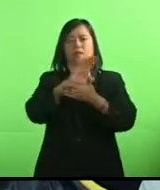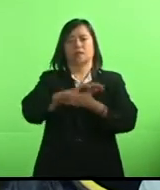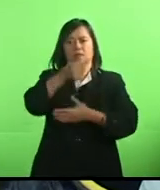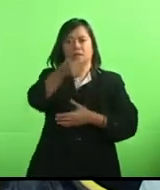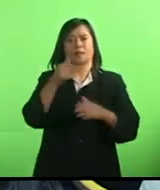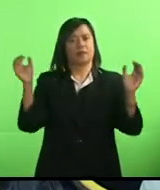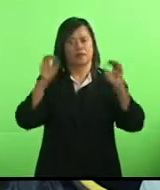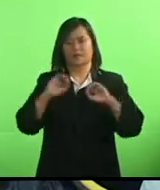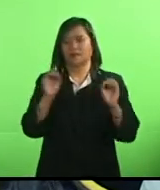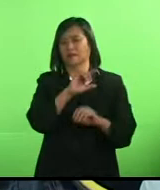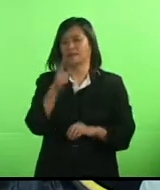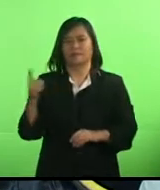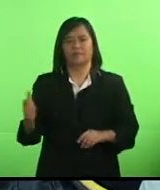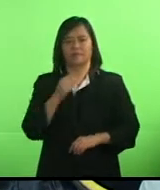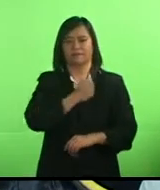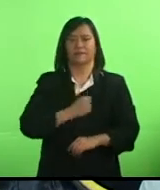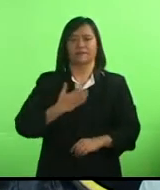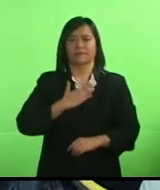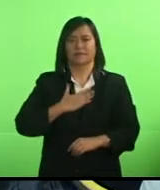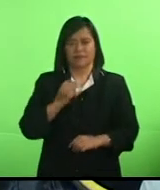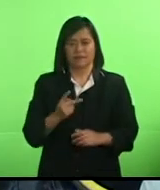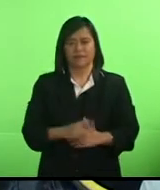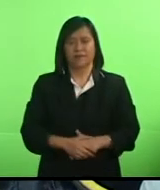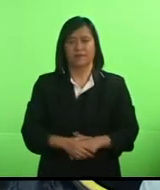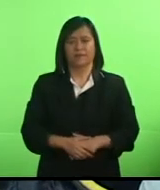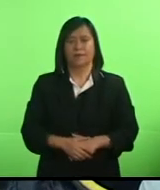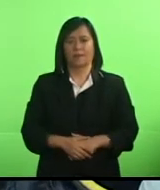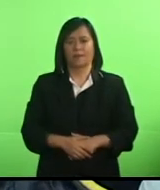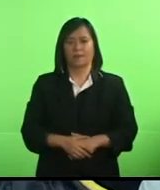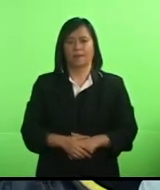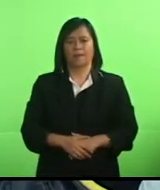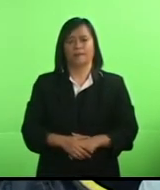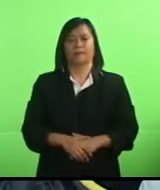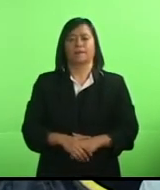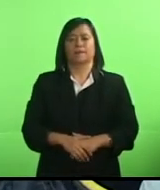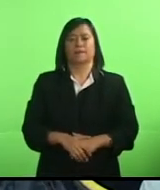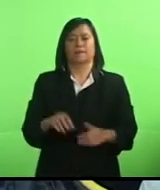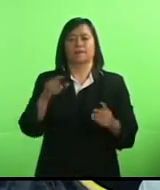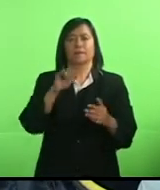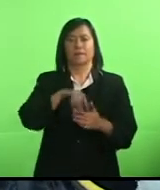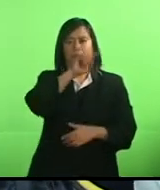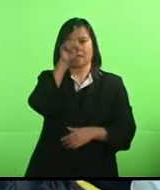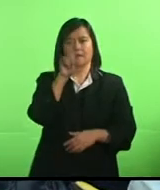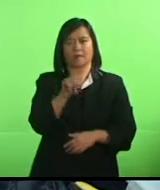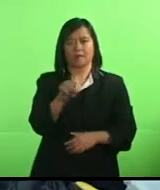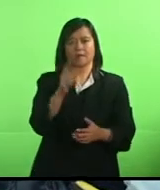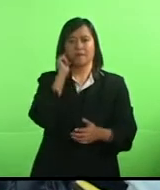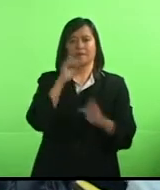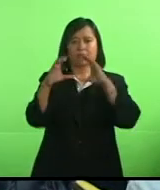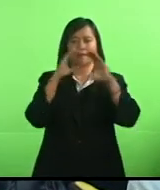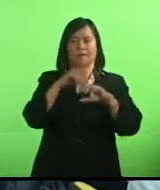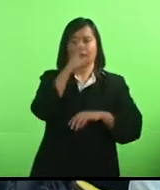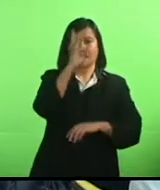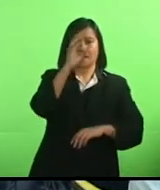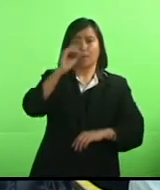else. Clear? Yeah. So back to the question there. What, 60% for finals? What is